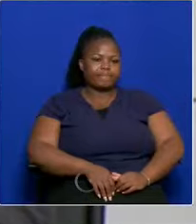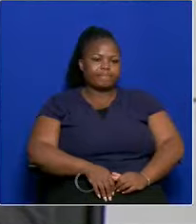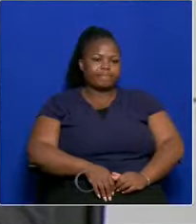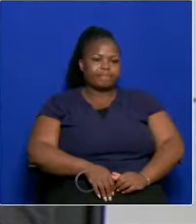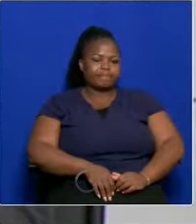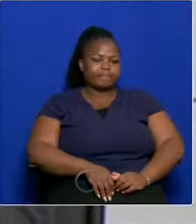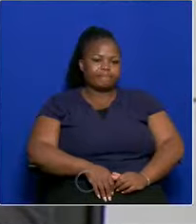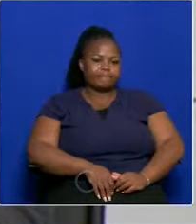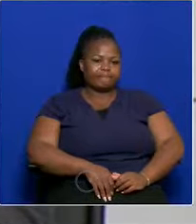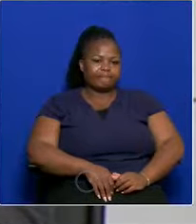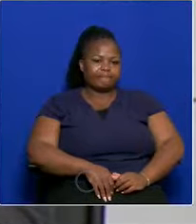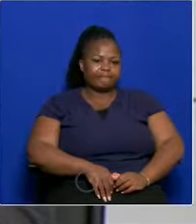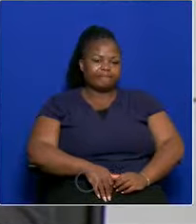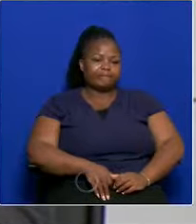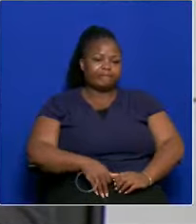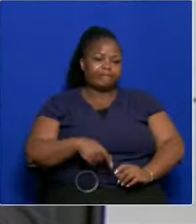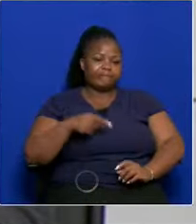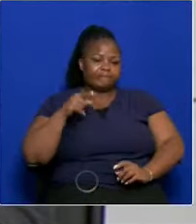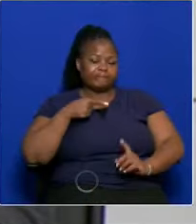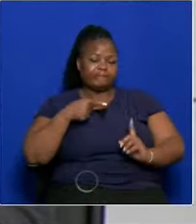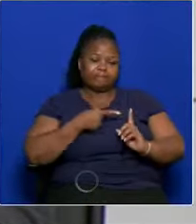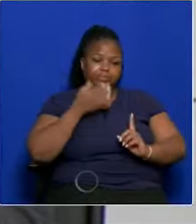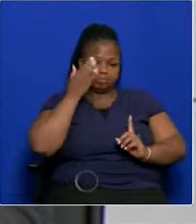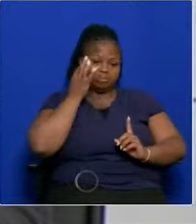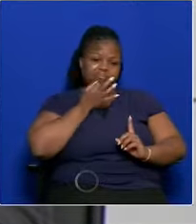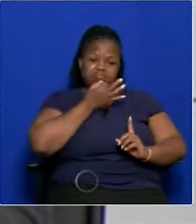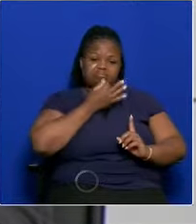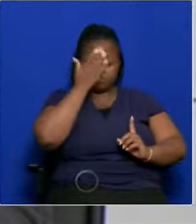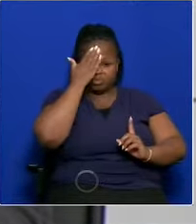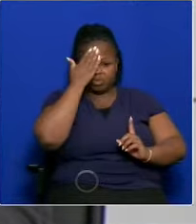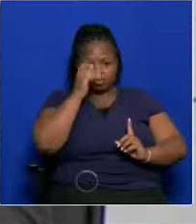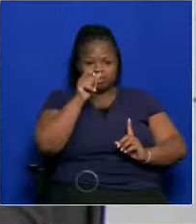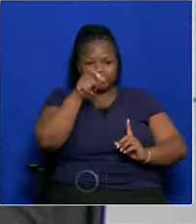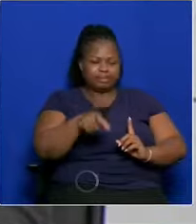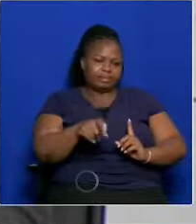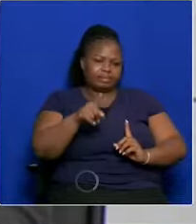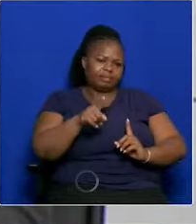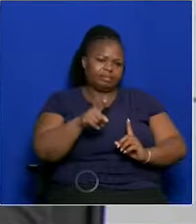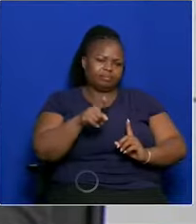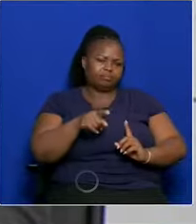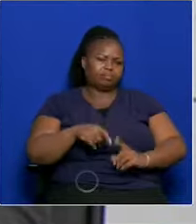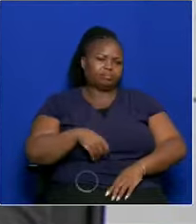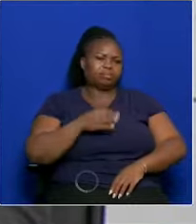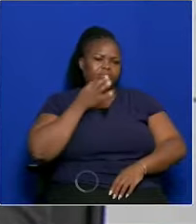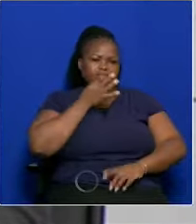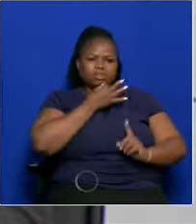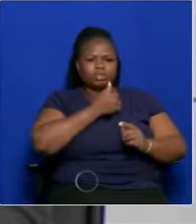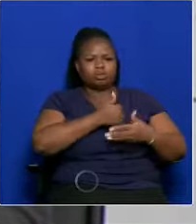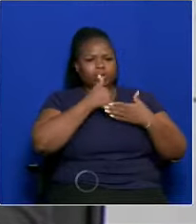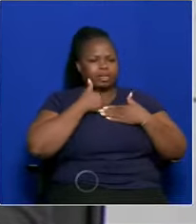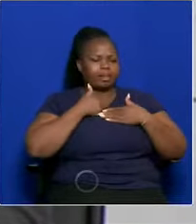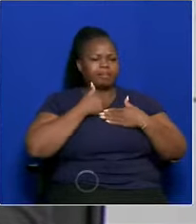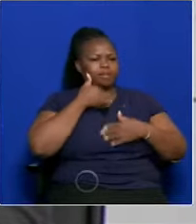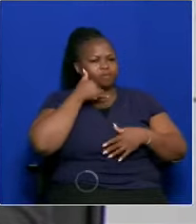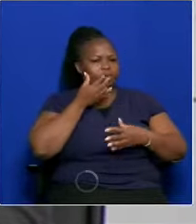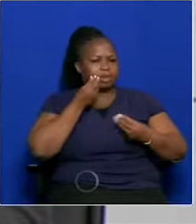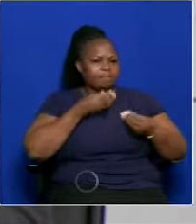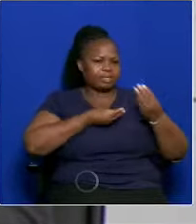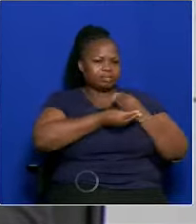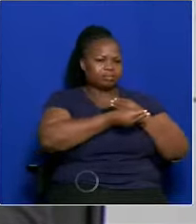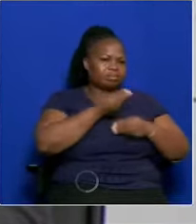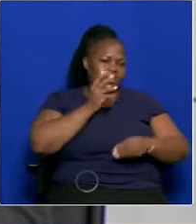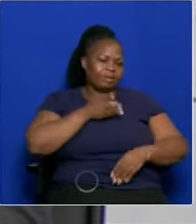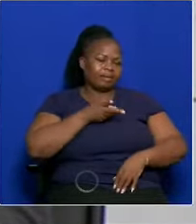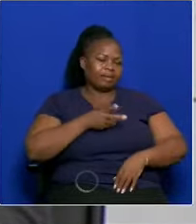he indicated that he knows the person, and if he sees him, he will assist us. We exchange the numbers again. Fortunately, the